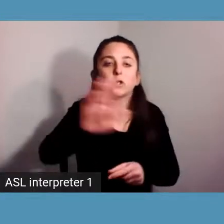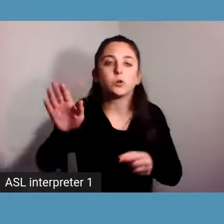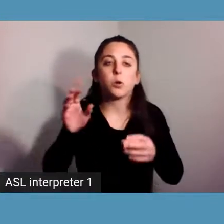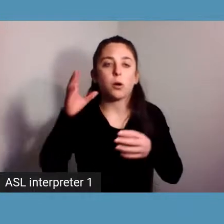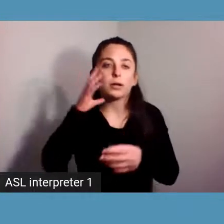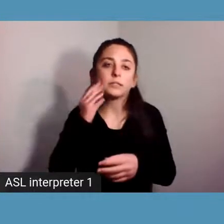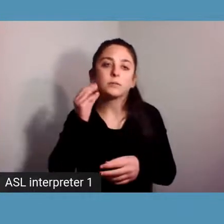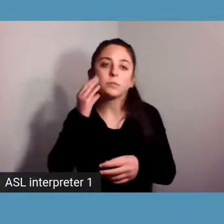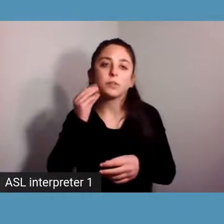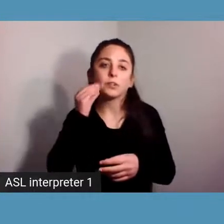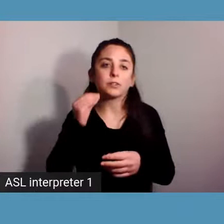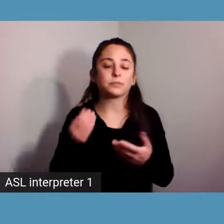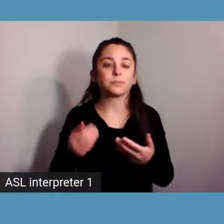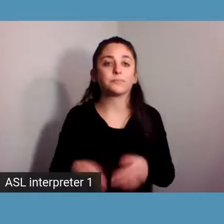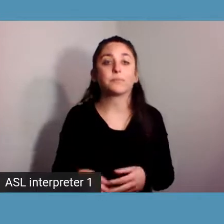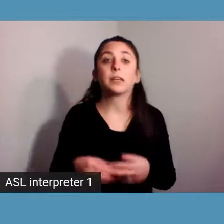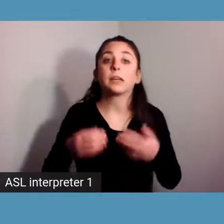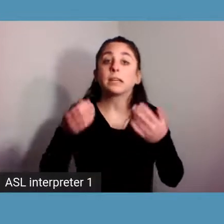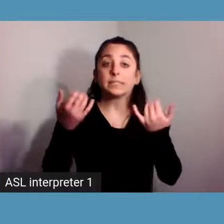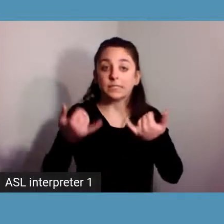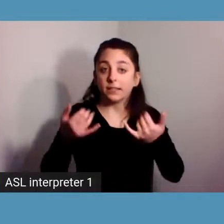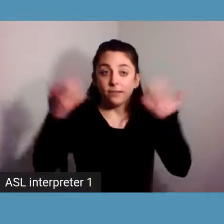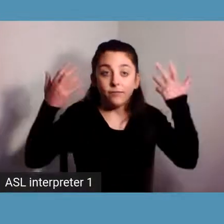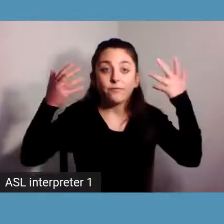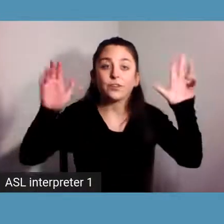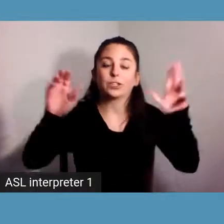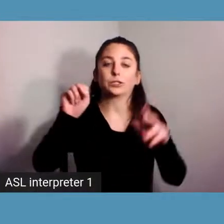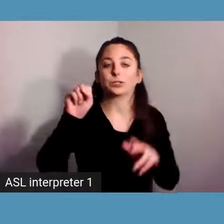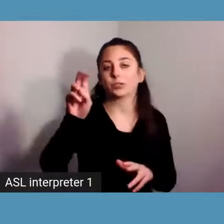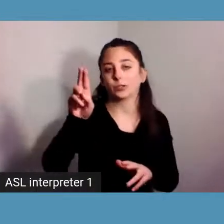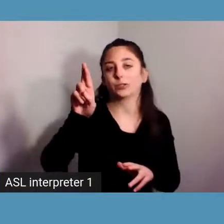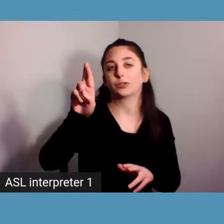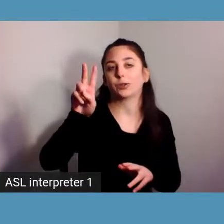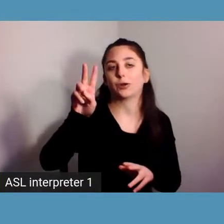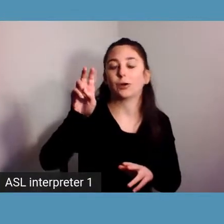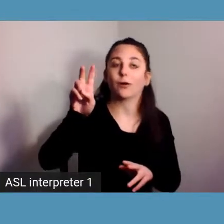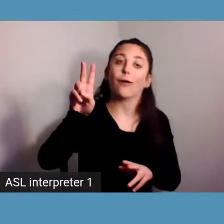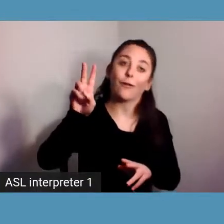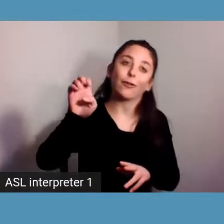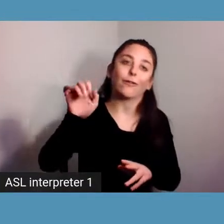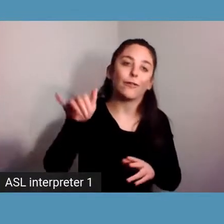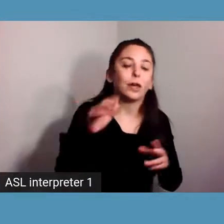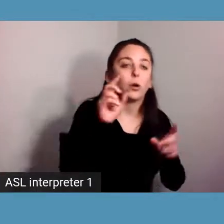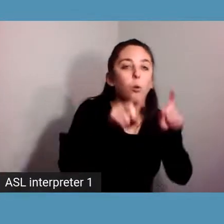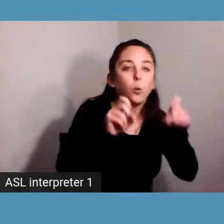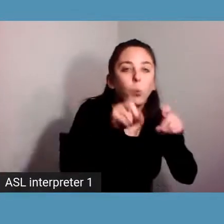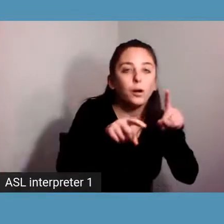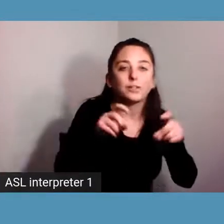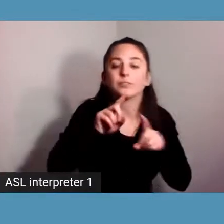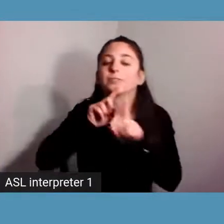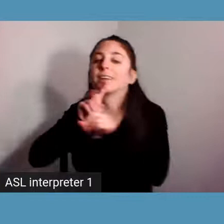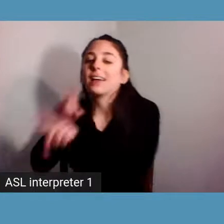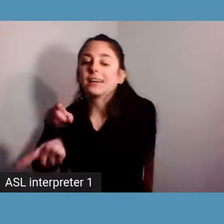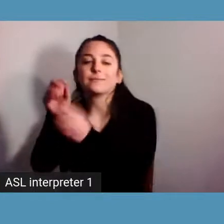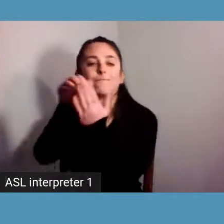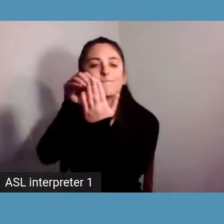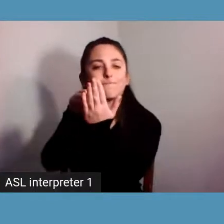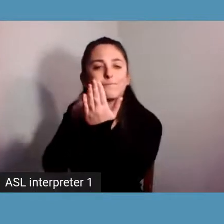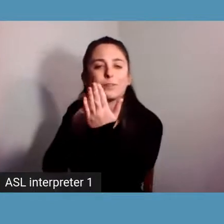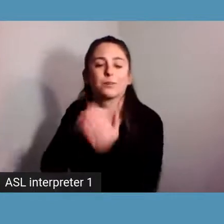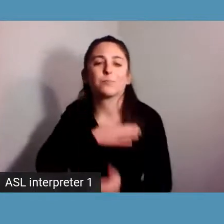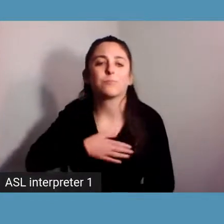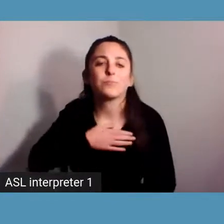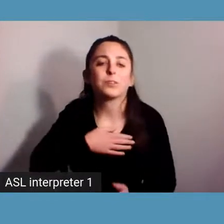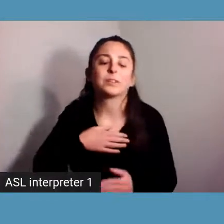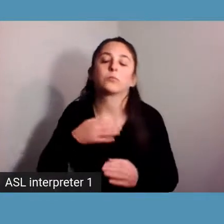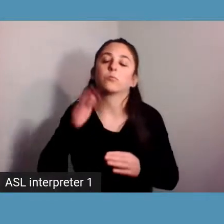today's program, we ask that you complete a short survey to give us feedback. We'll drop a link to the survey into the chat stream and email a link to those